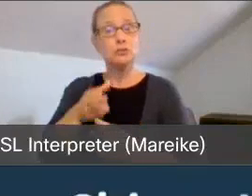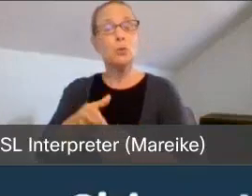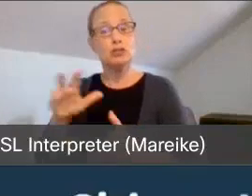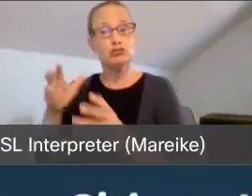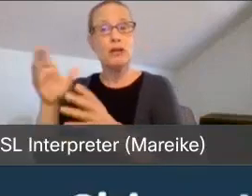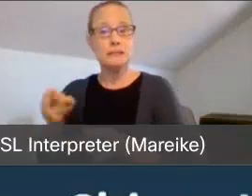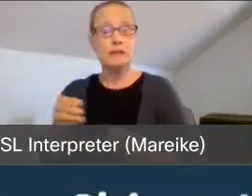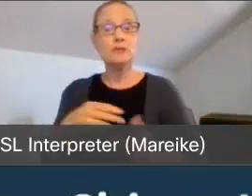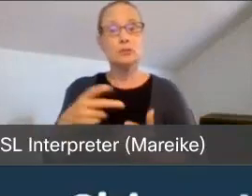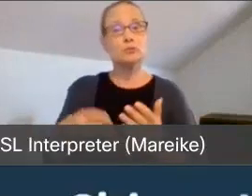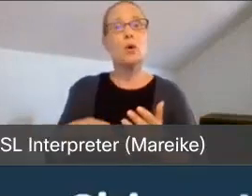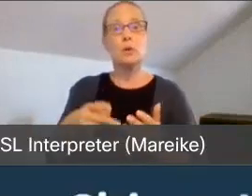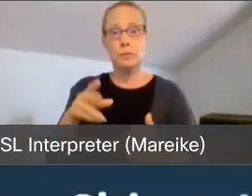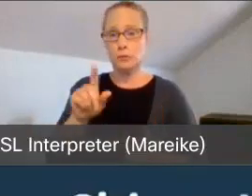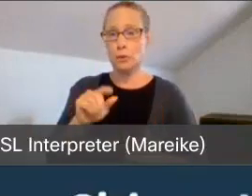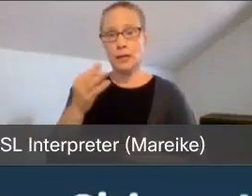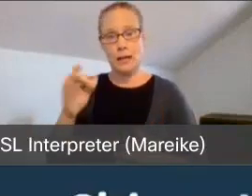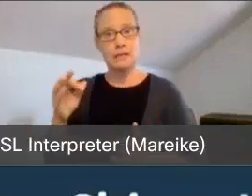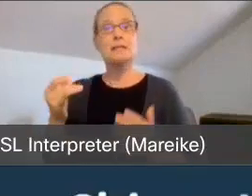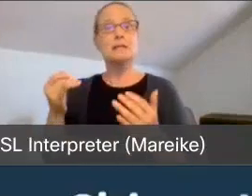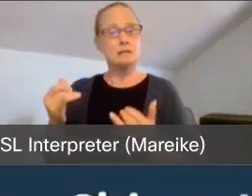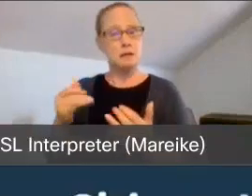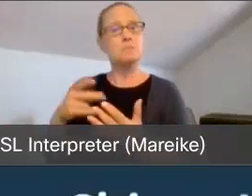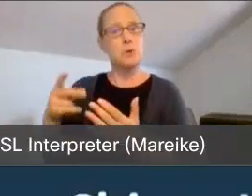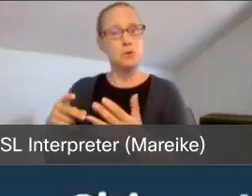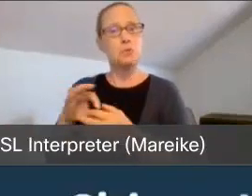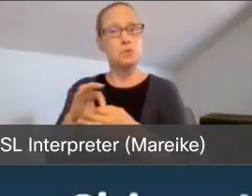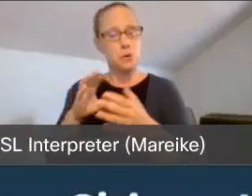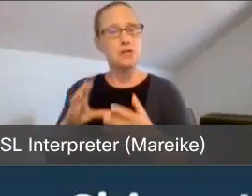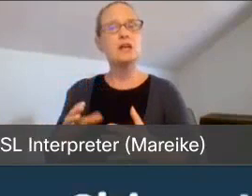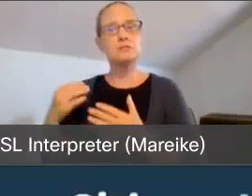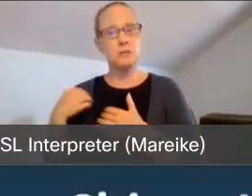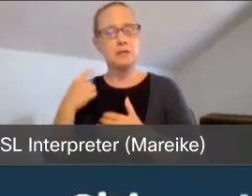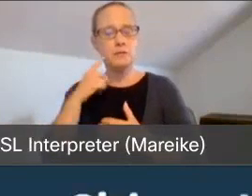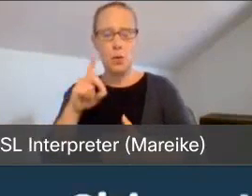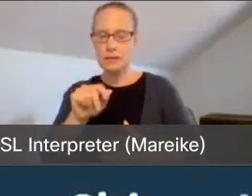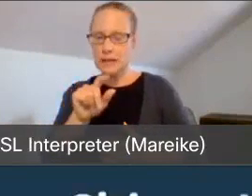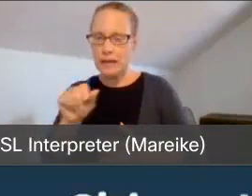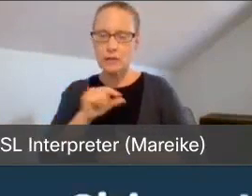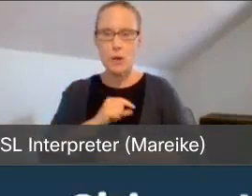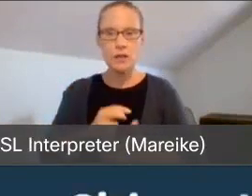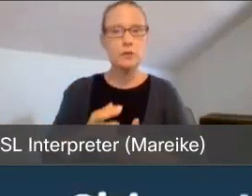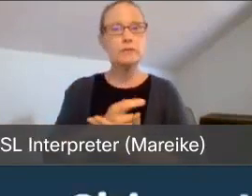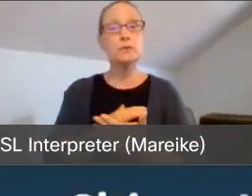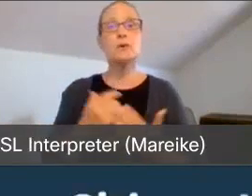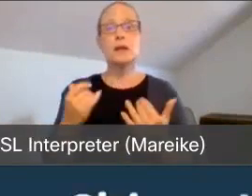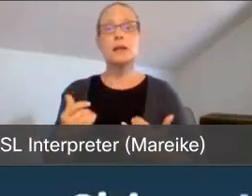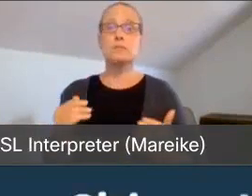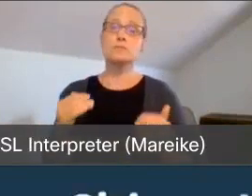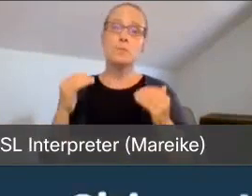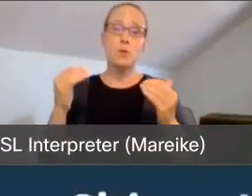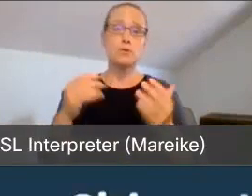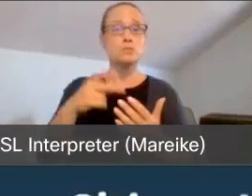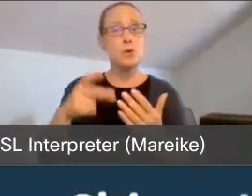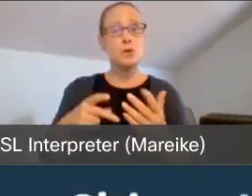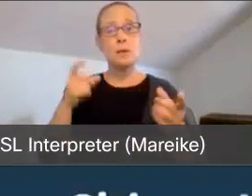2019 as the program coordinator, responsible for data and quality review, and was later promoted to program manager,